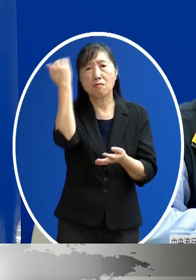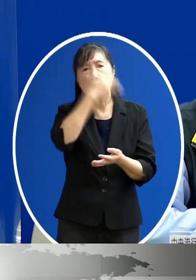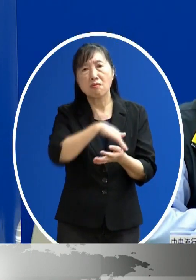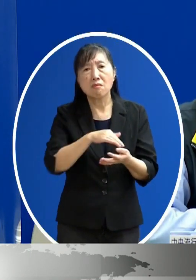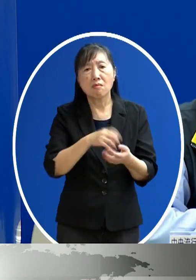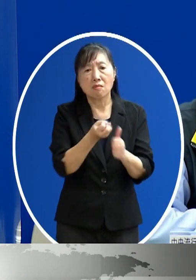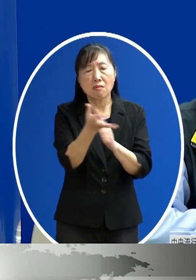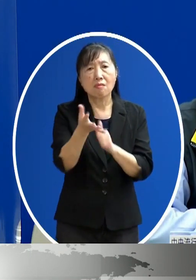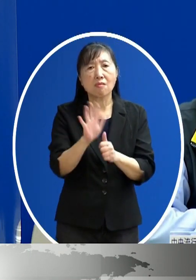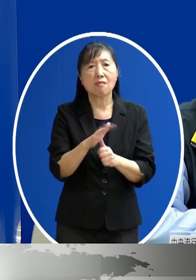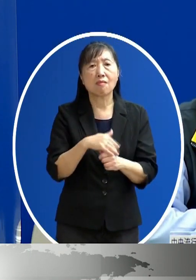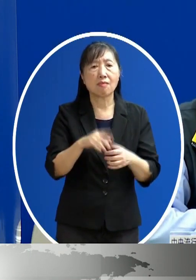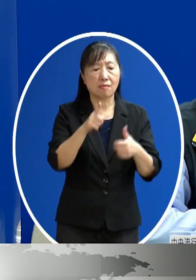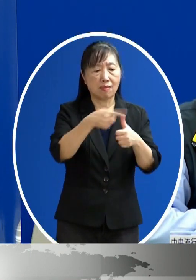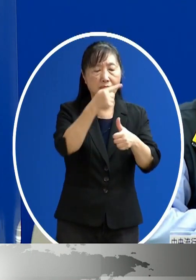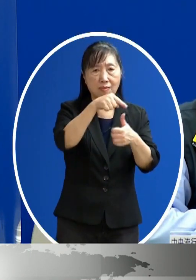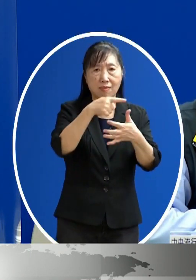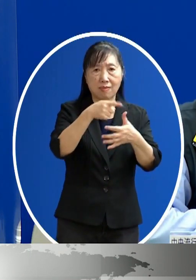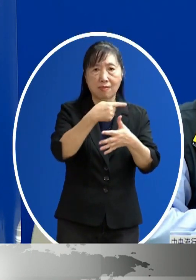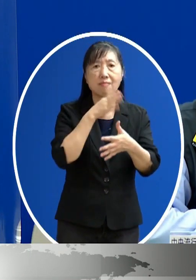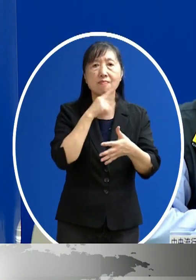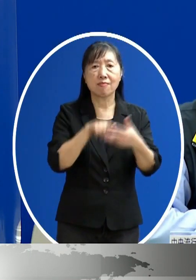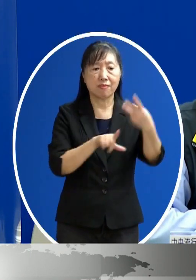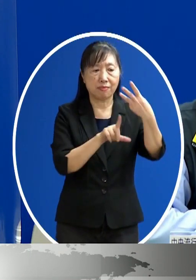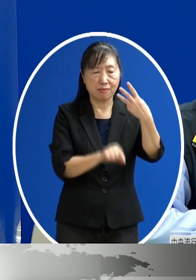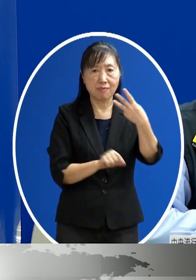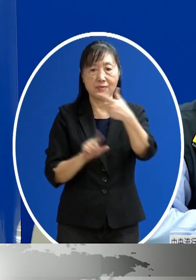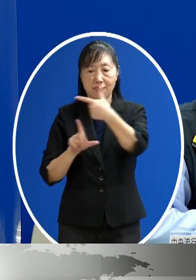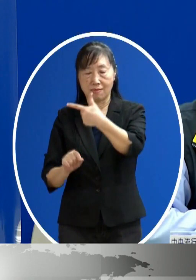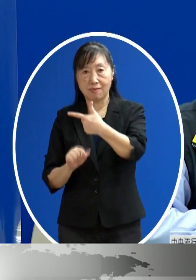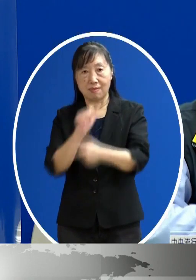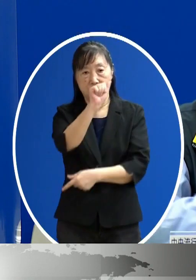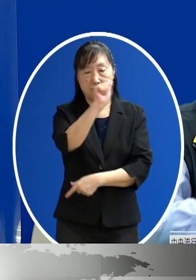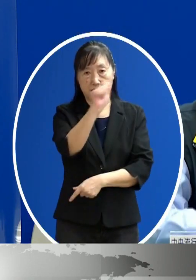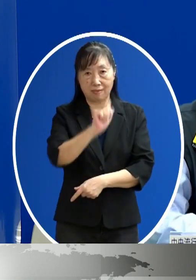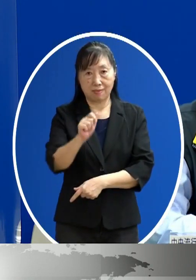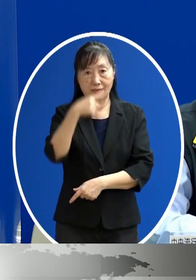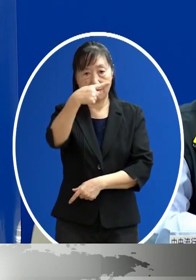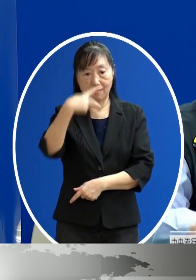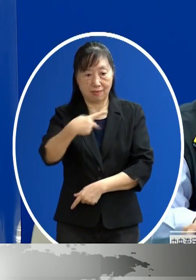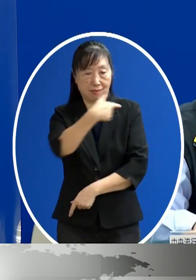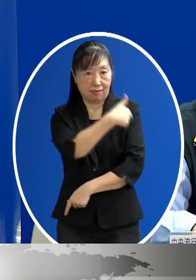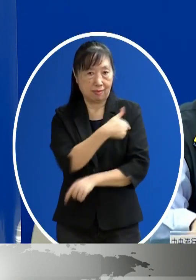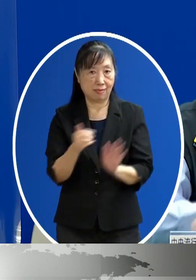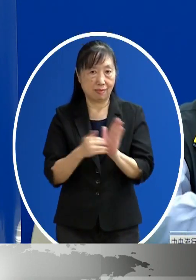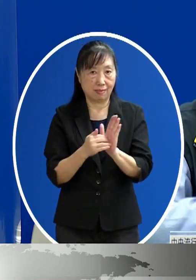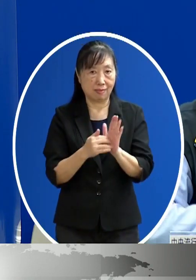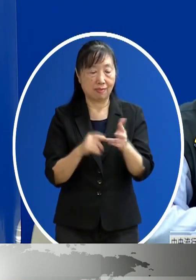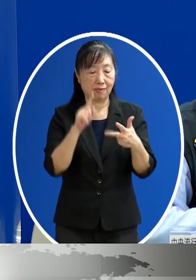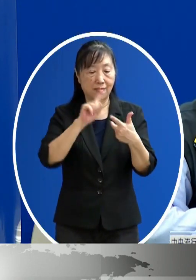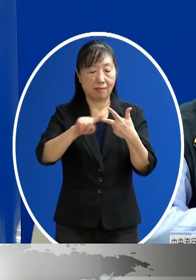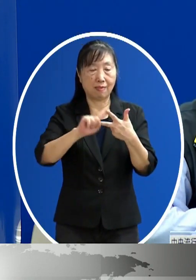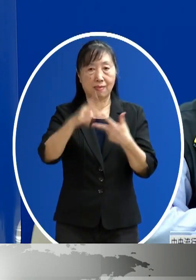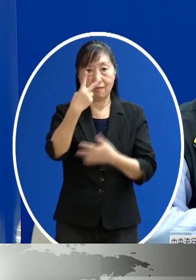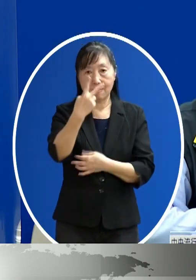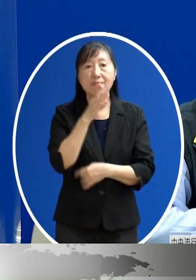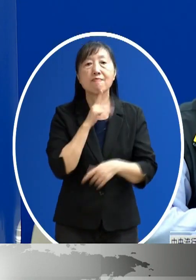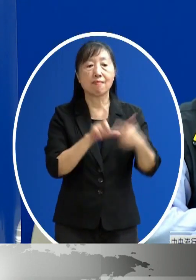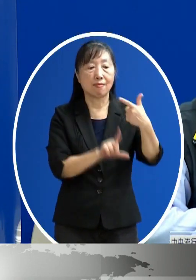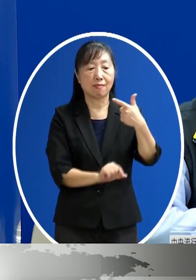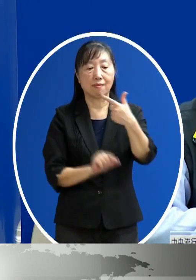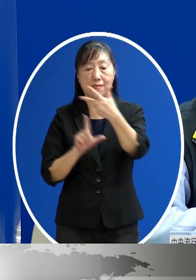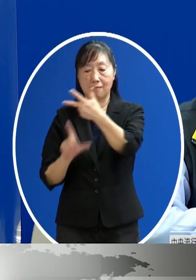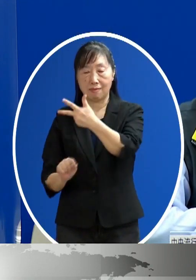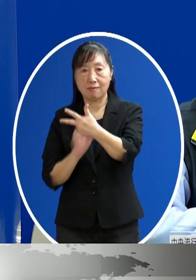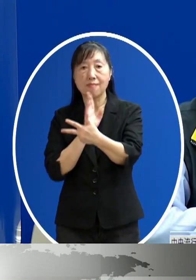first and second imported cases of the day had both received 2 doses of vaccine, and they only entered the country at 14 days